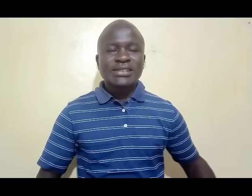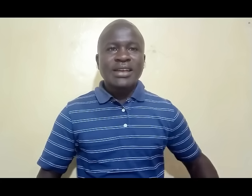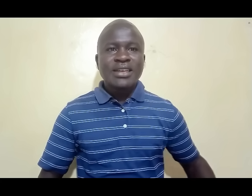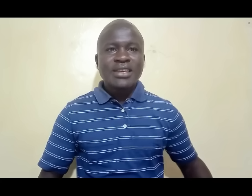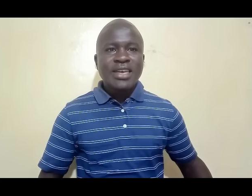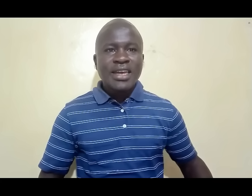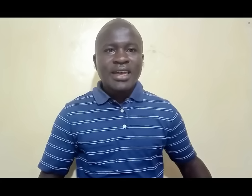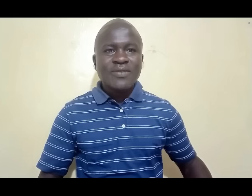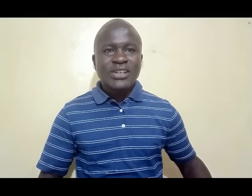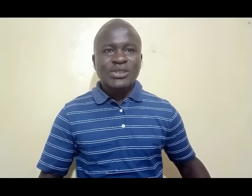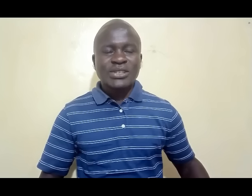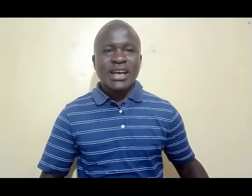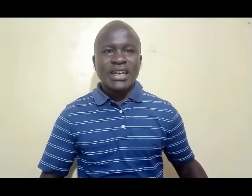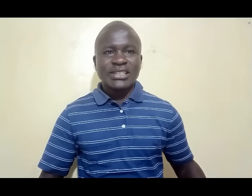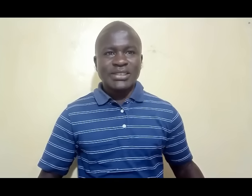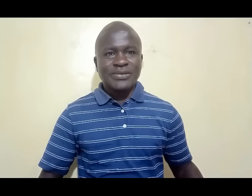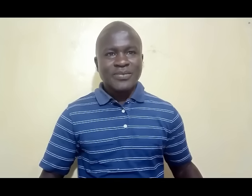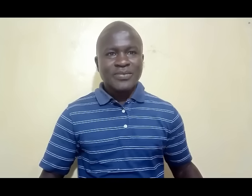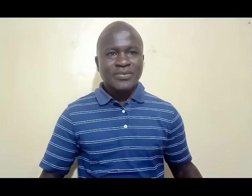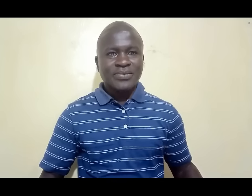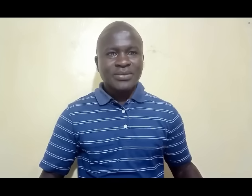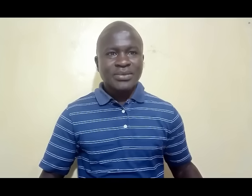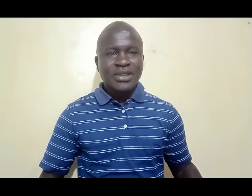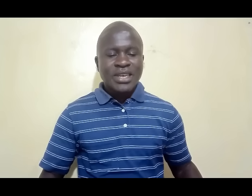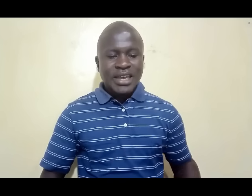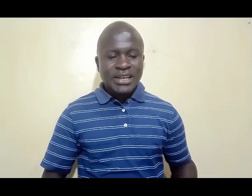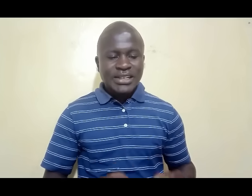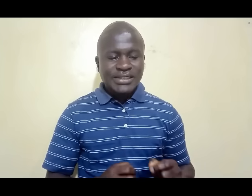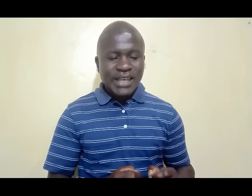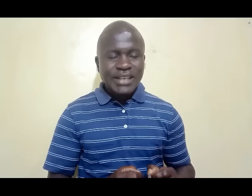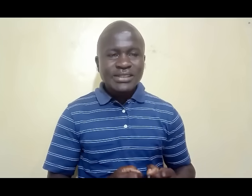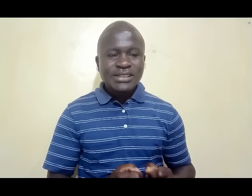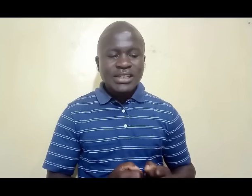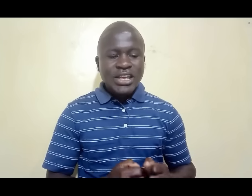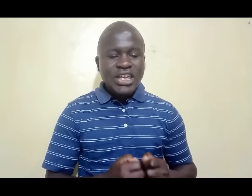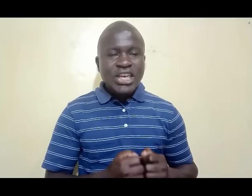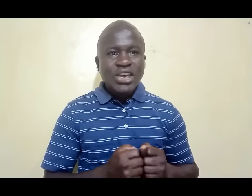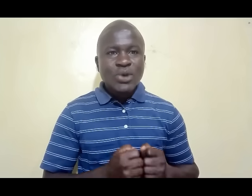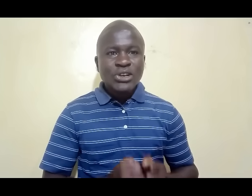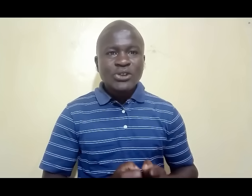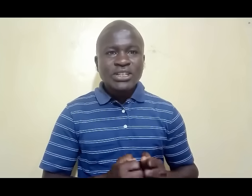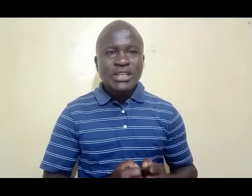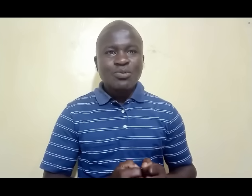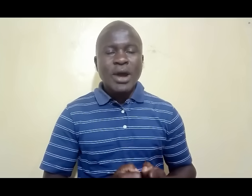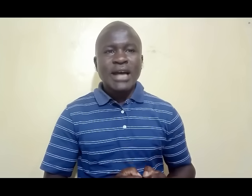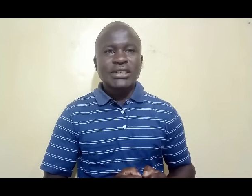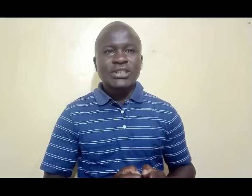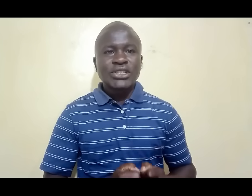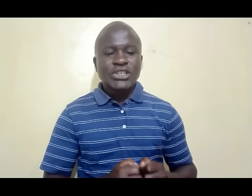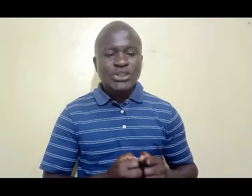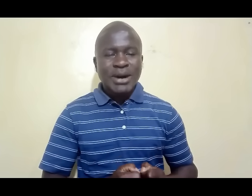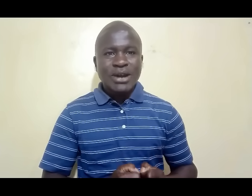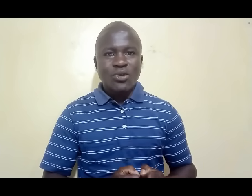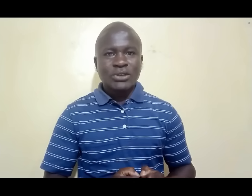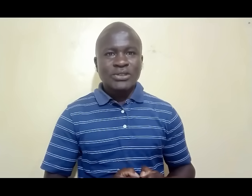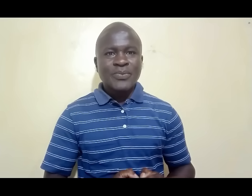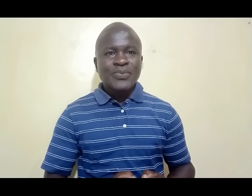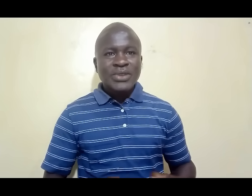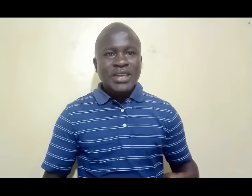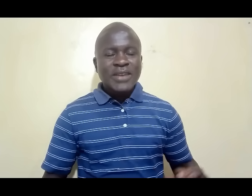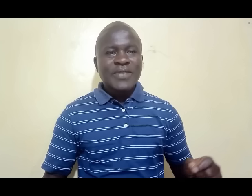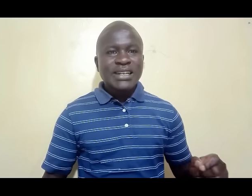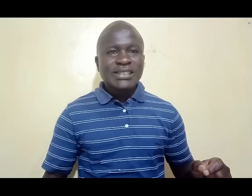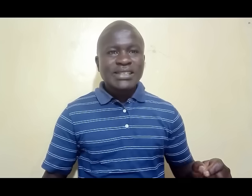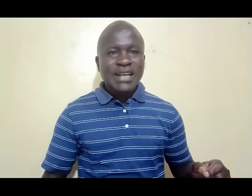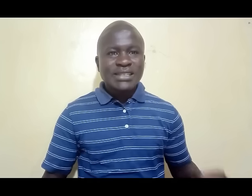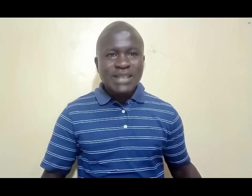ills in the society. And he says he will not keep quiet no matter what.